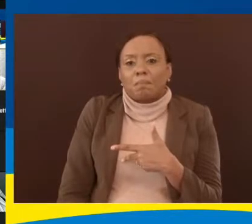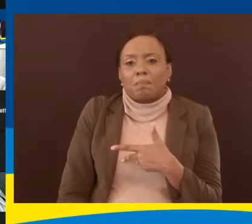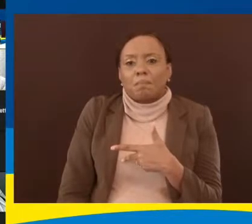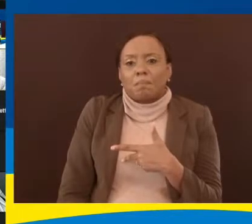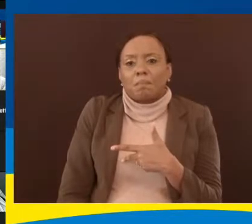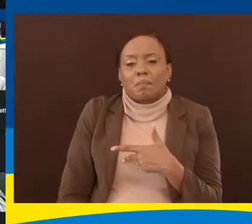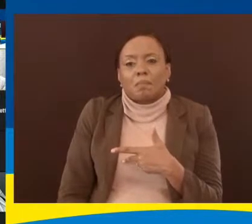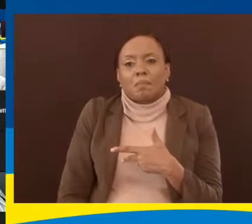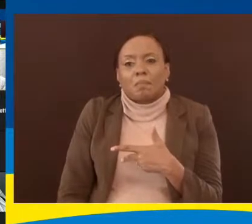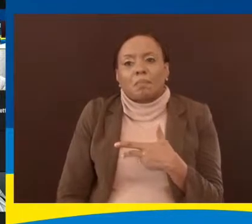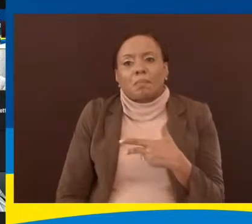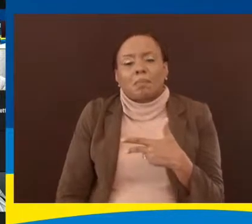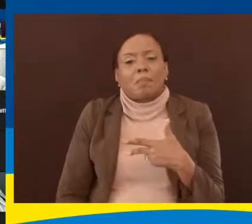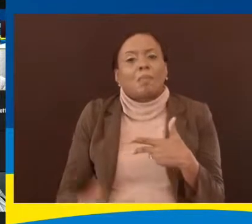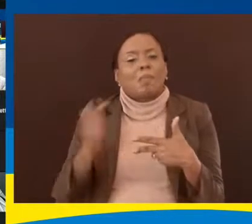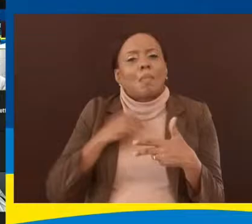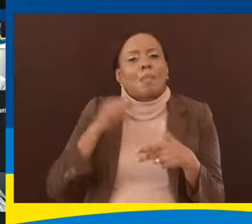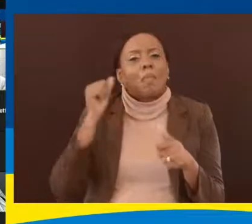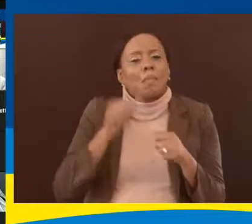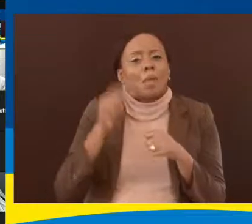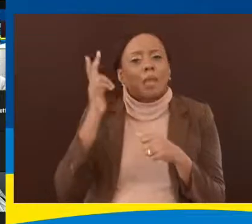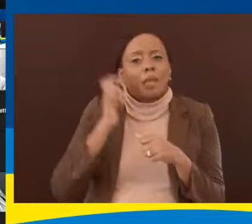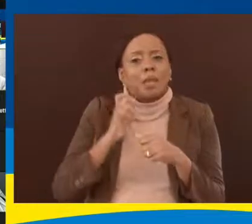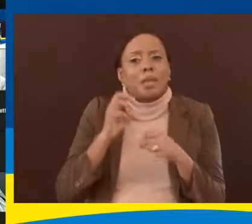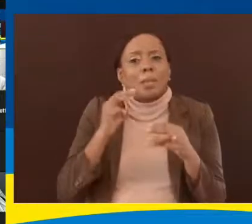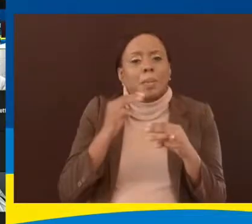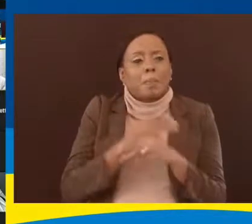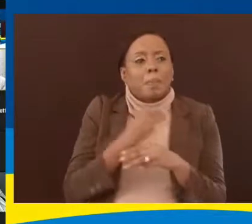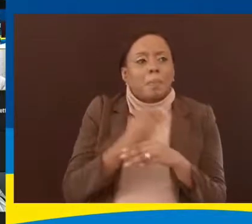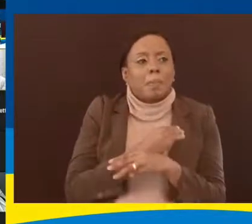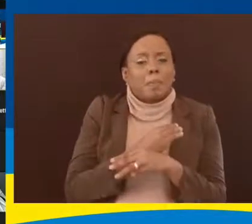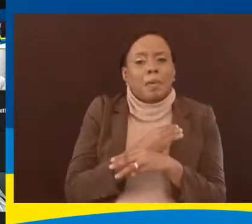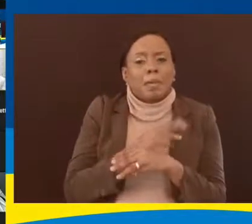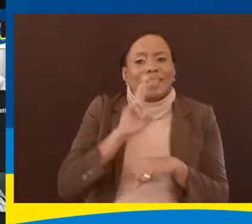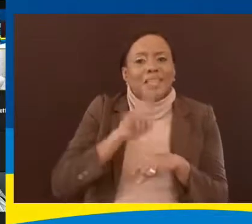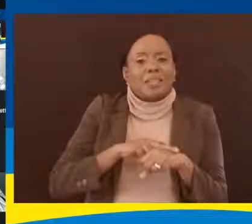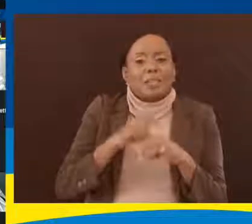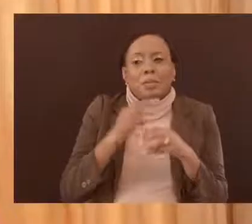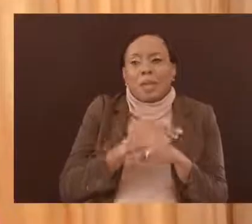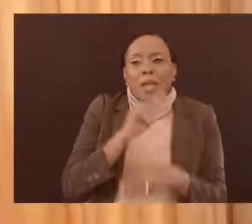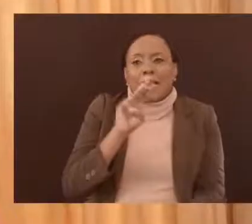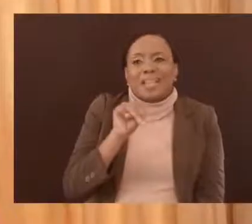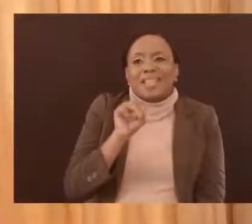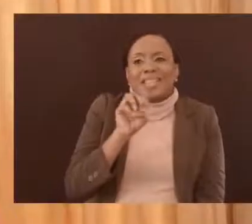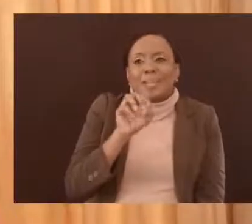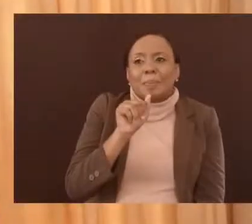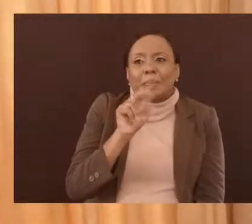it was at. I heard the math, but I don't remember what you stated the English as being.